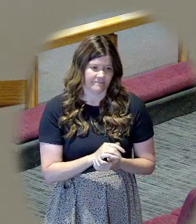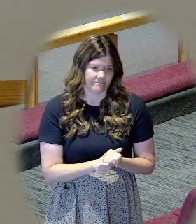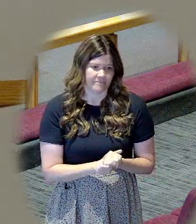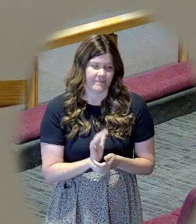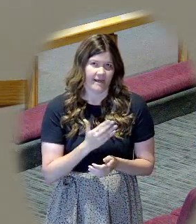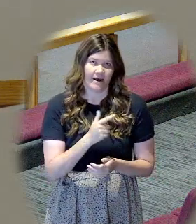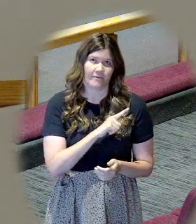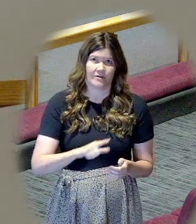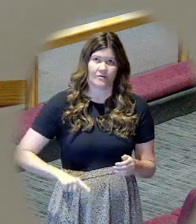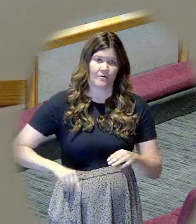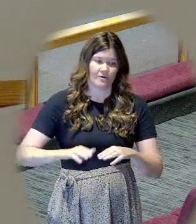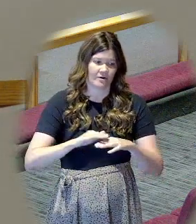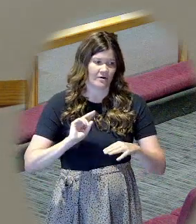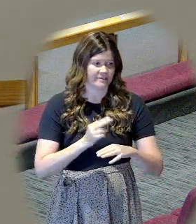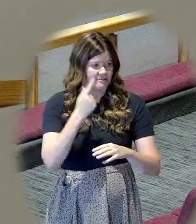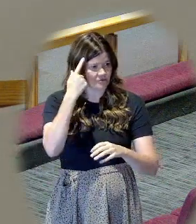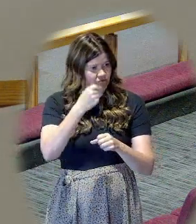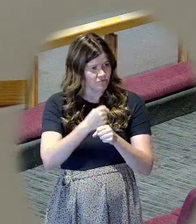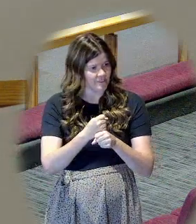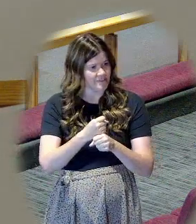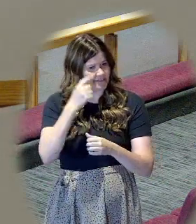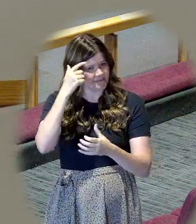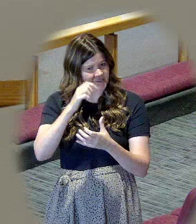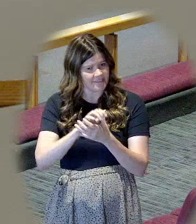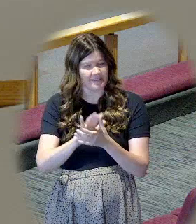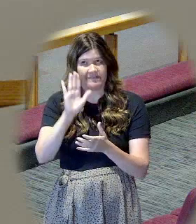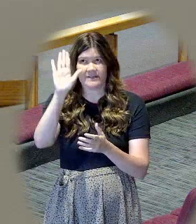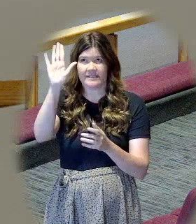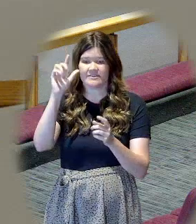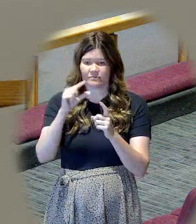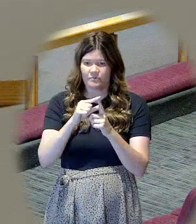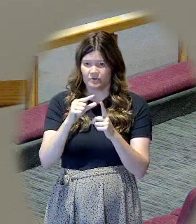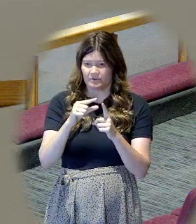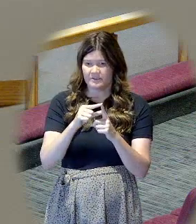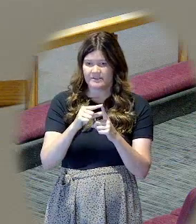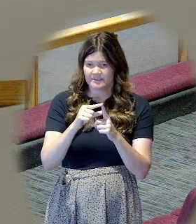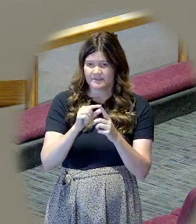Our Lord, it calls us to trust and believe His words.